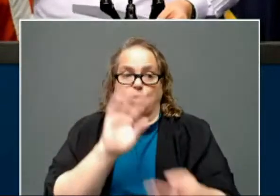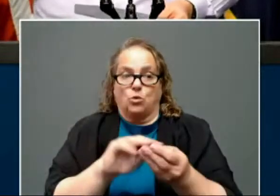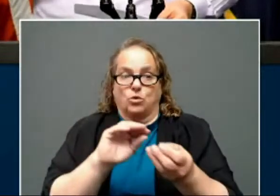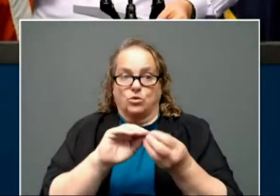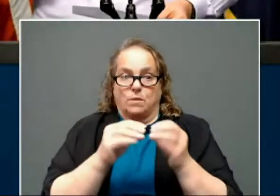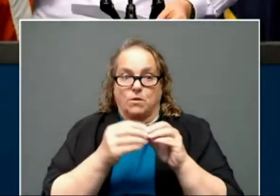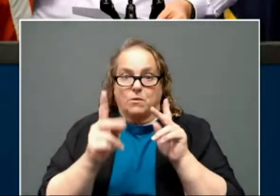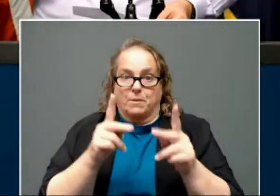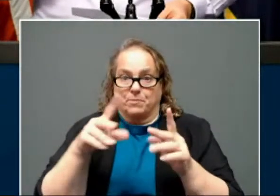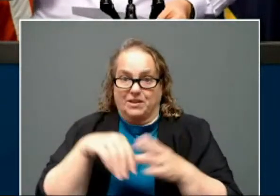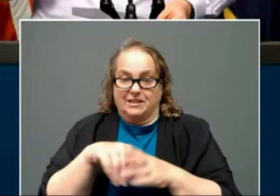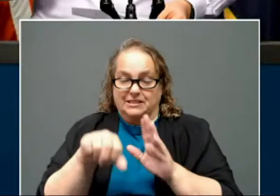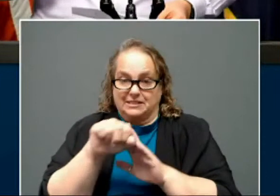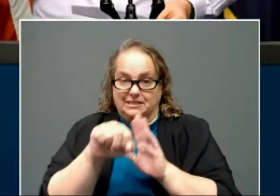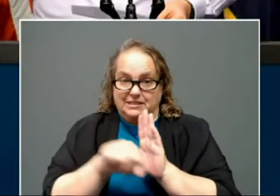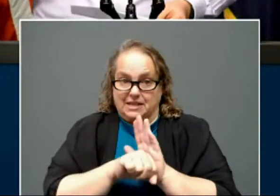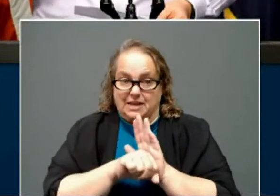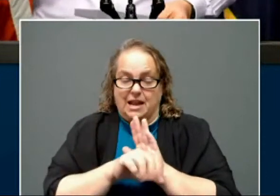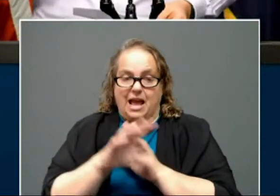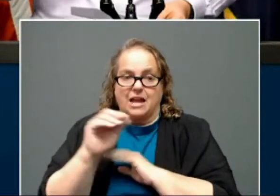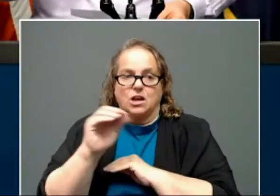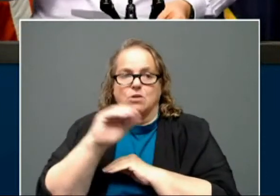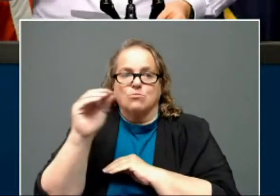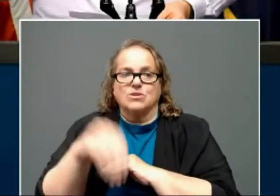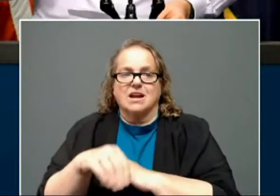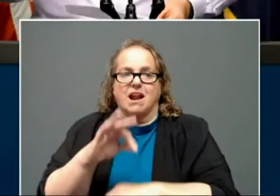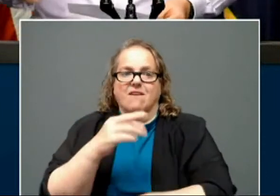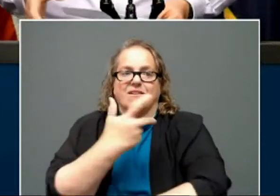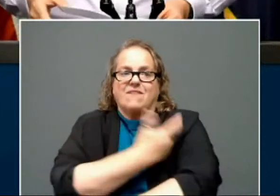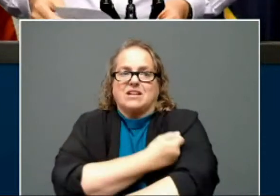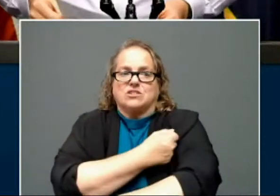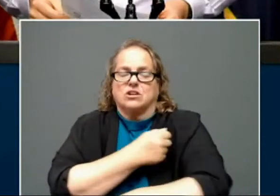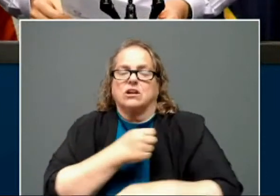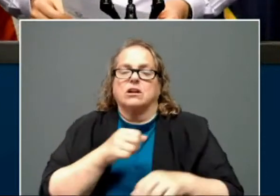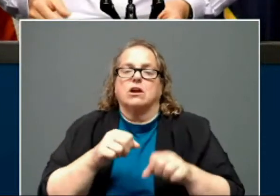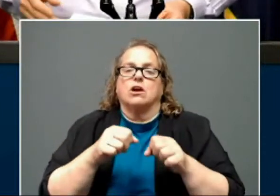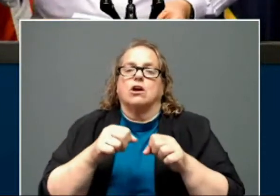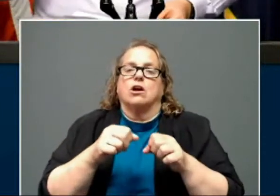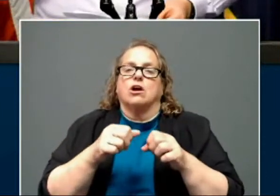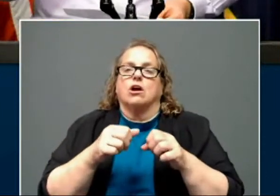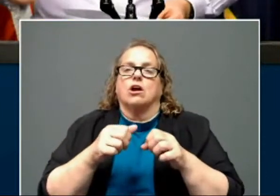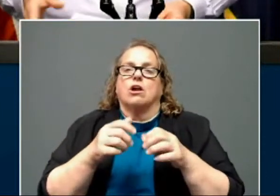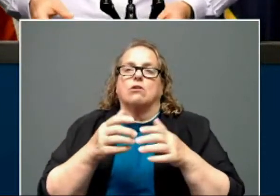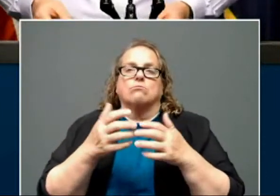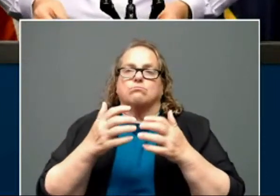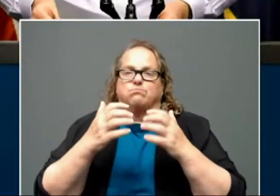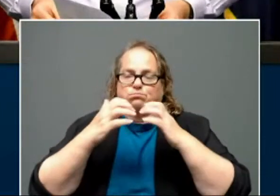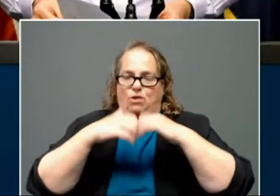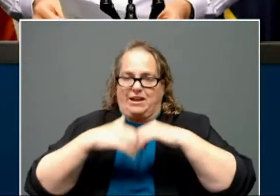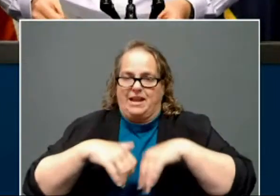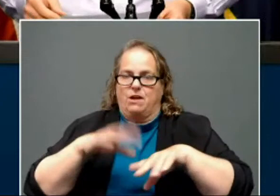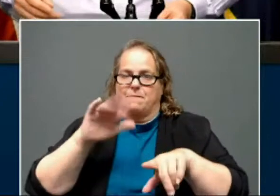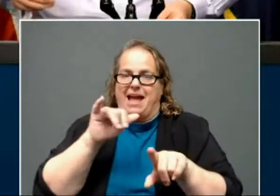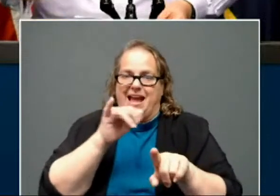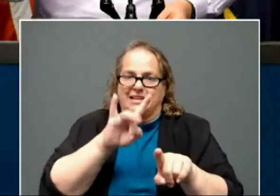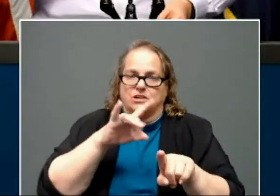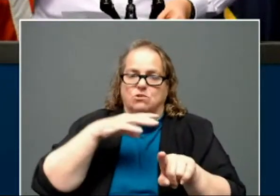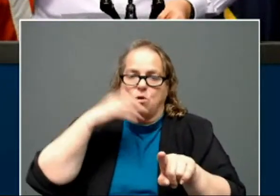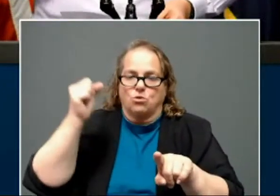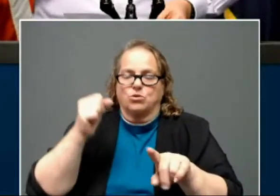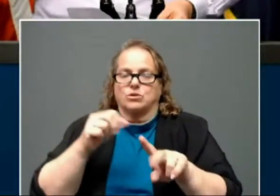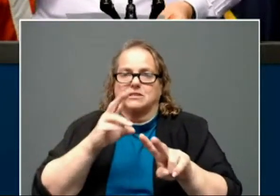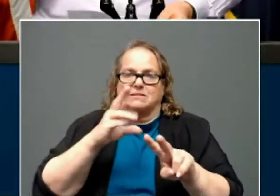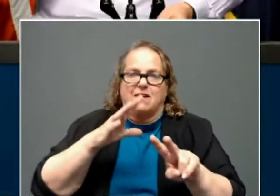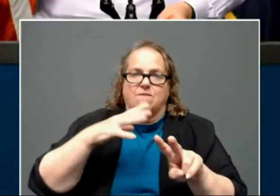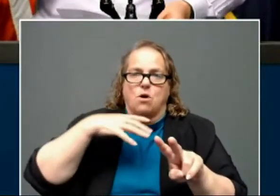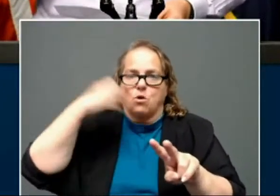the percent of vaccination broken down by total population, population 18 or older, and population 65 or older.